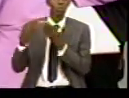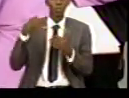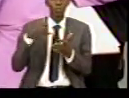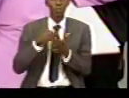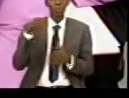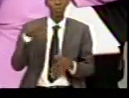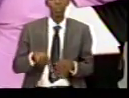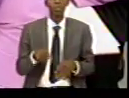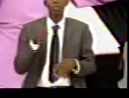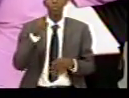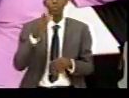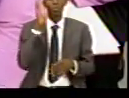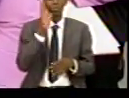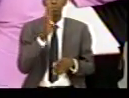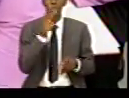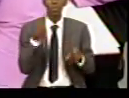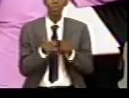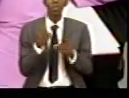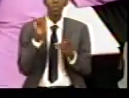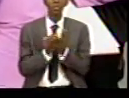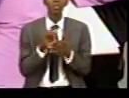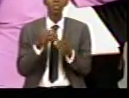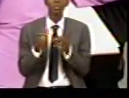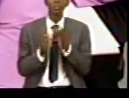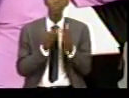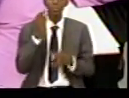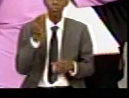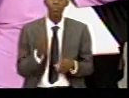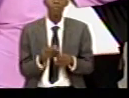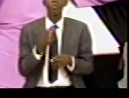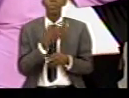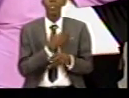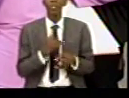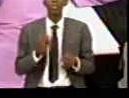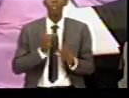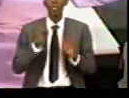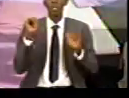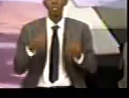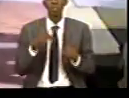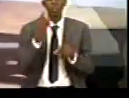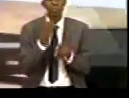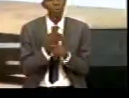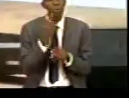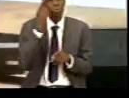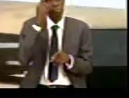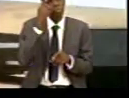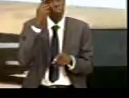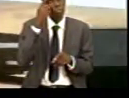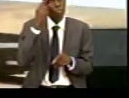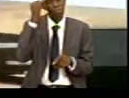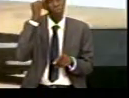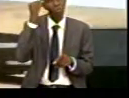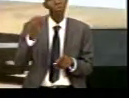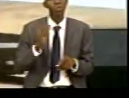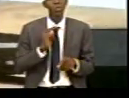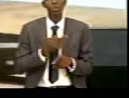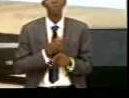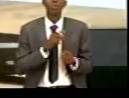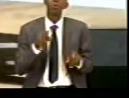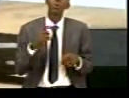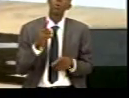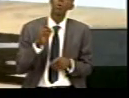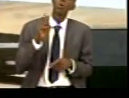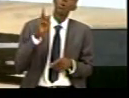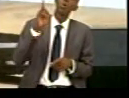I said you'll be like that. I can just imagine us going up, and I look that way, and I